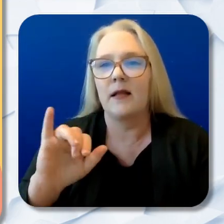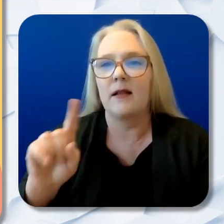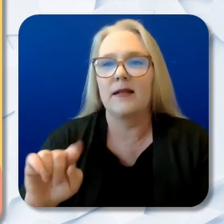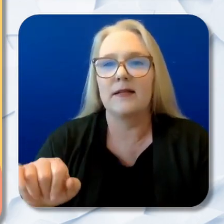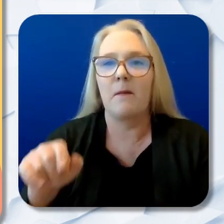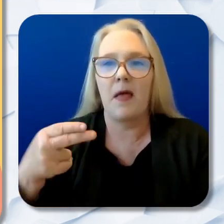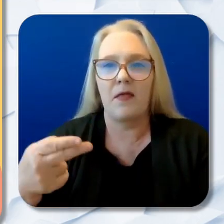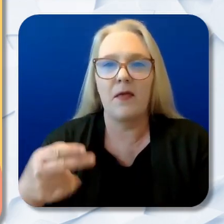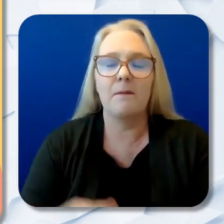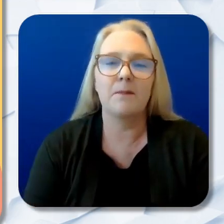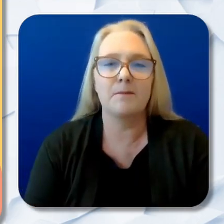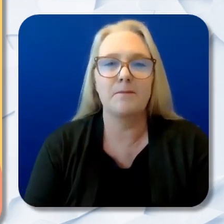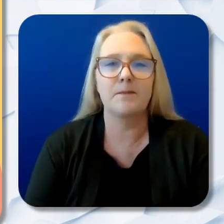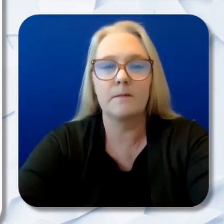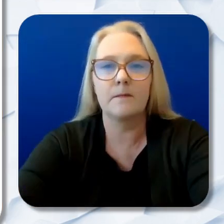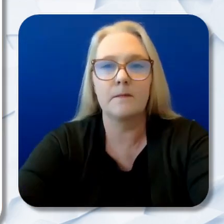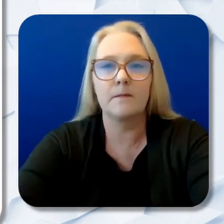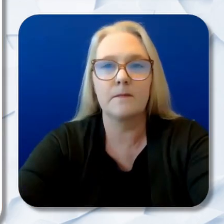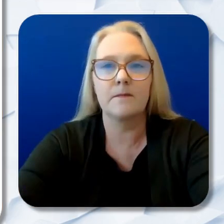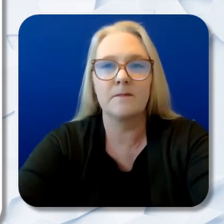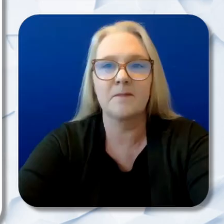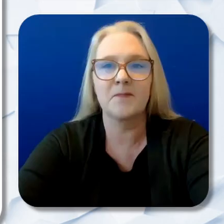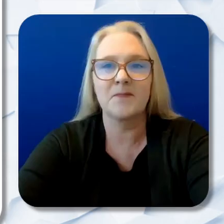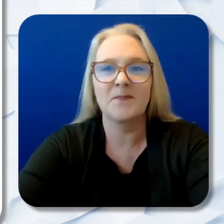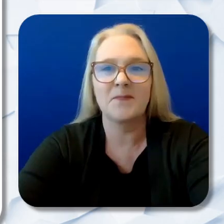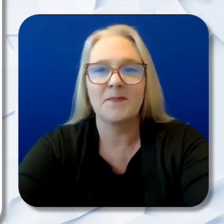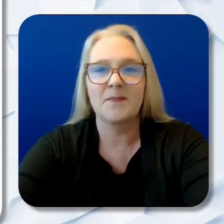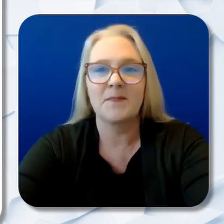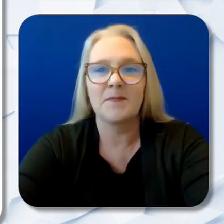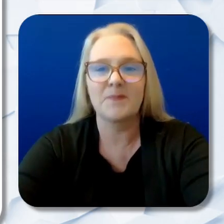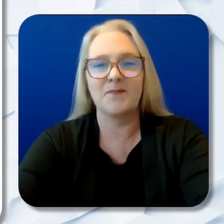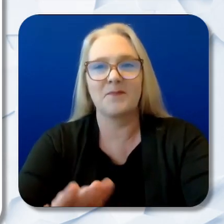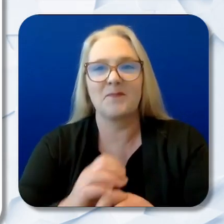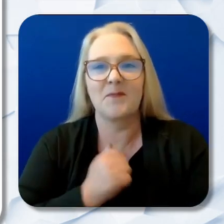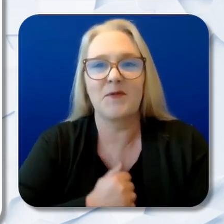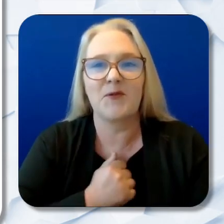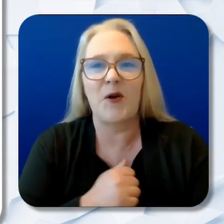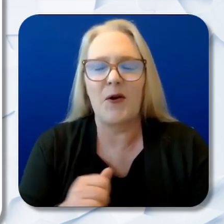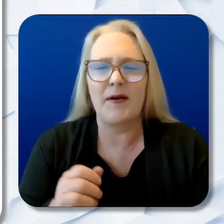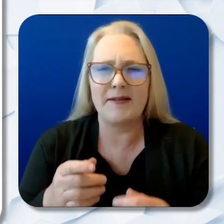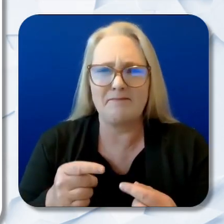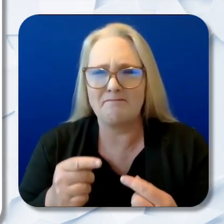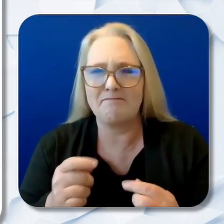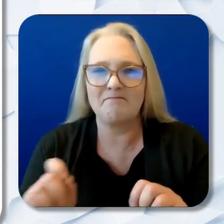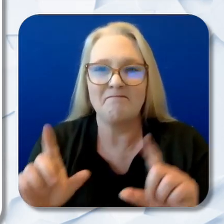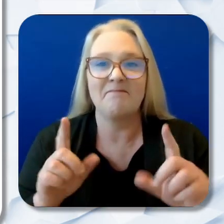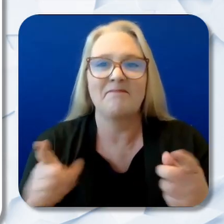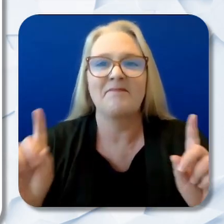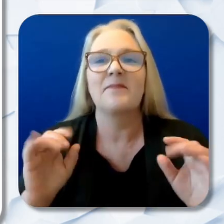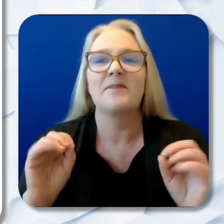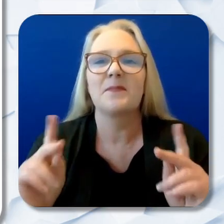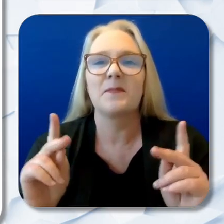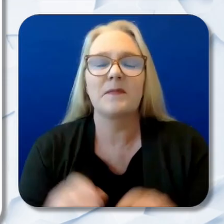Next slide, please. There we go. Sorry about that, everyone. It took a little bit of time. So as